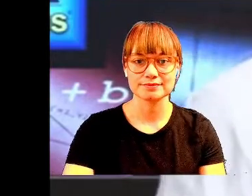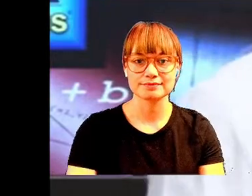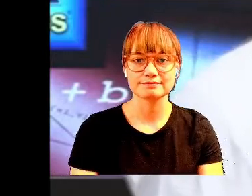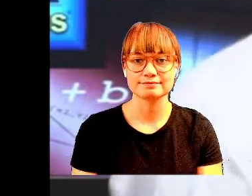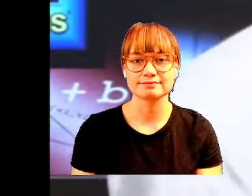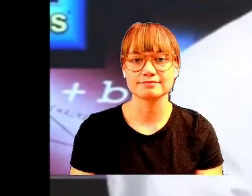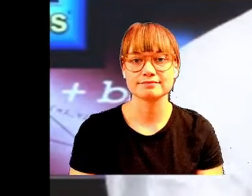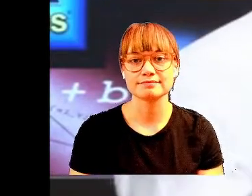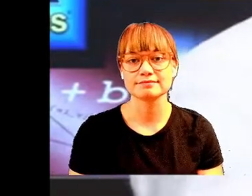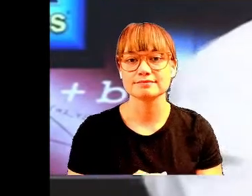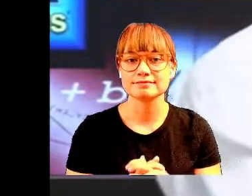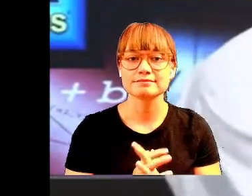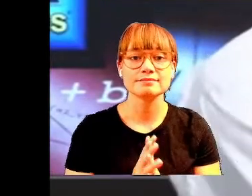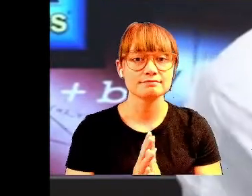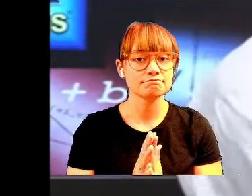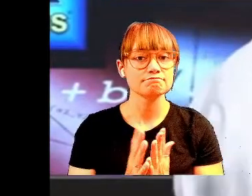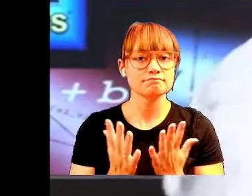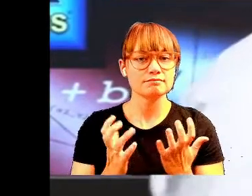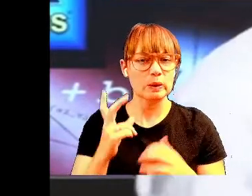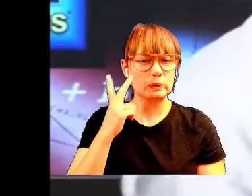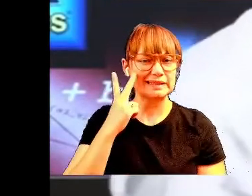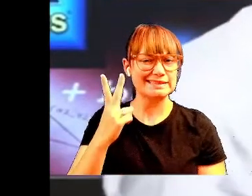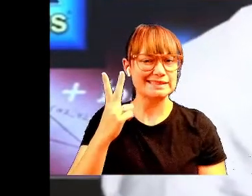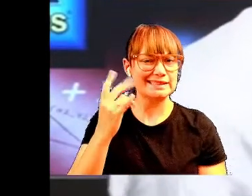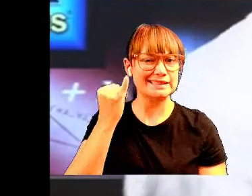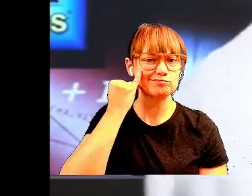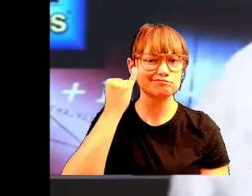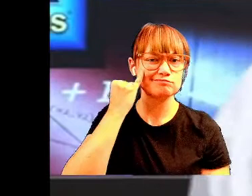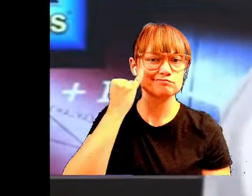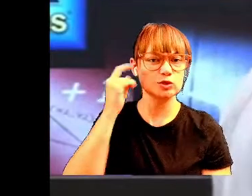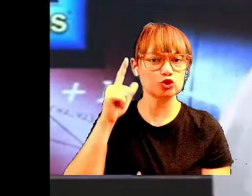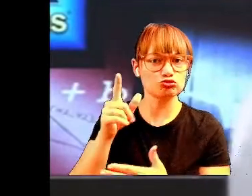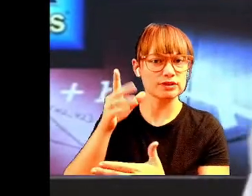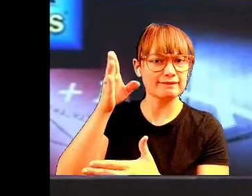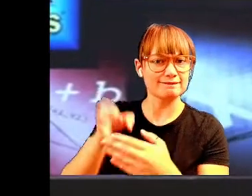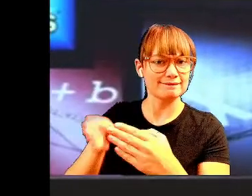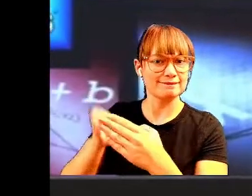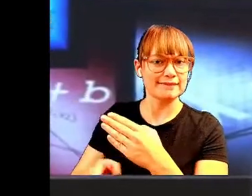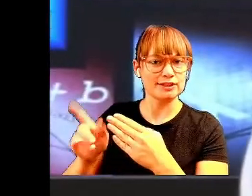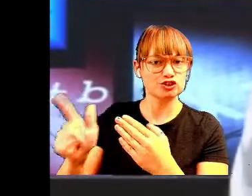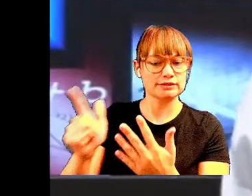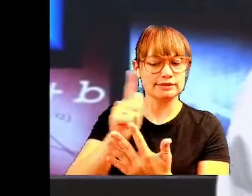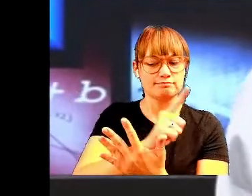Students, I want to see if you can complete this pattern.